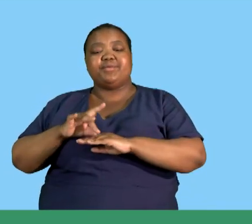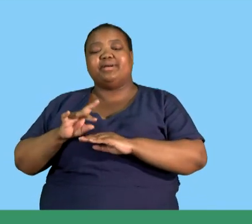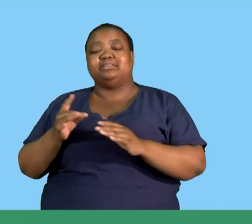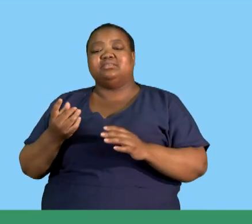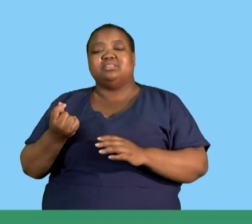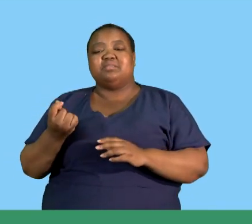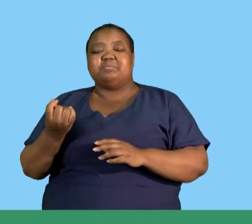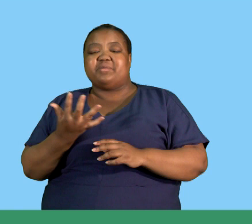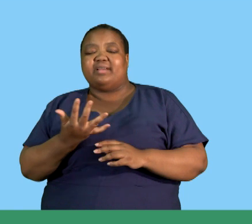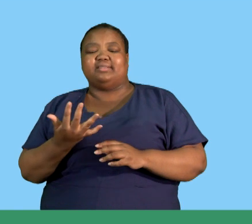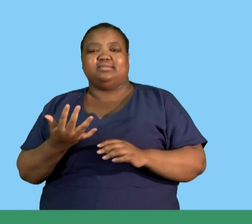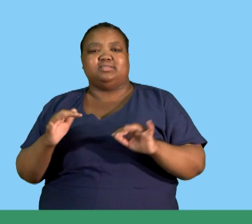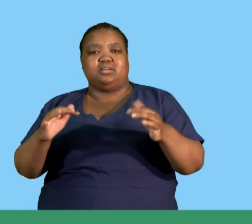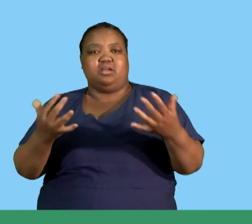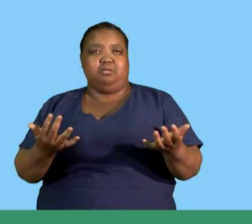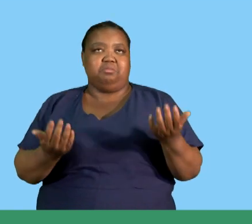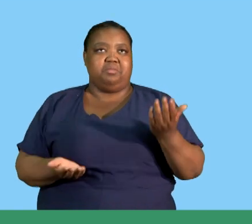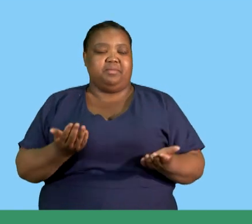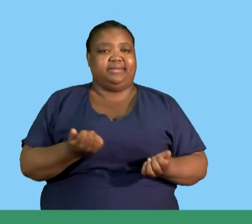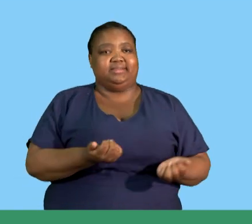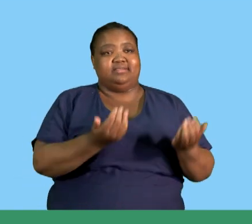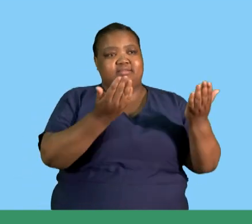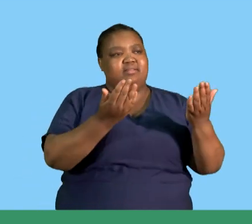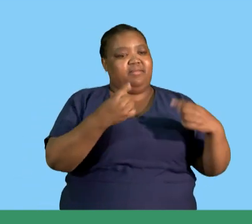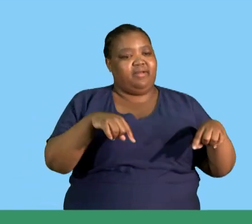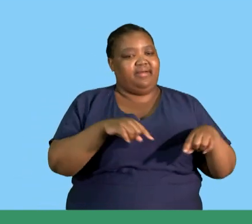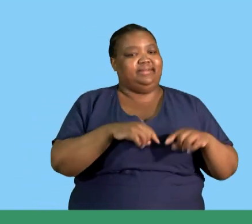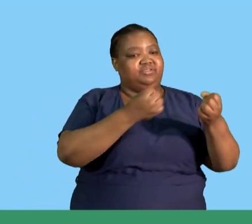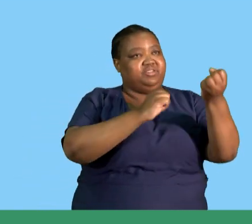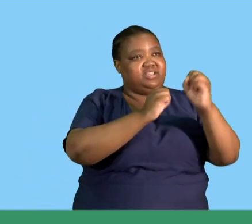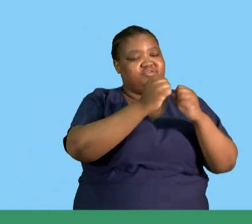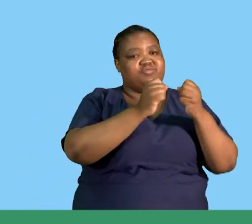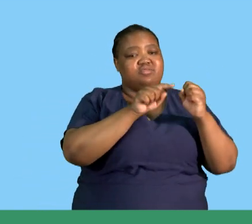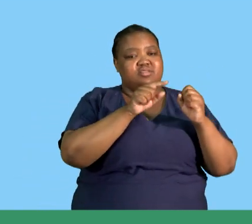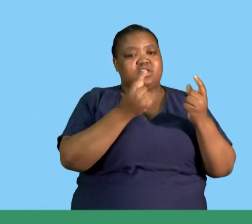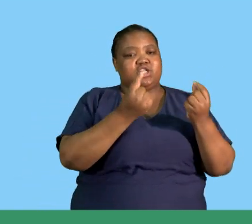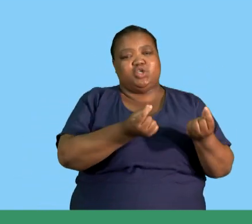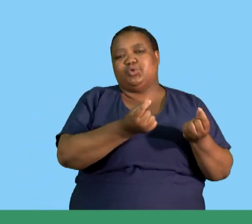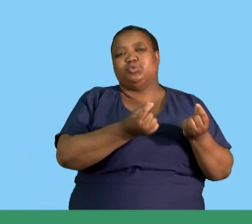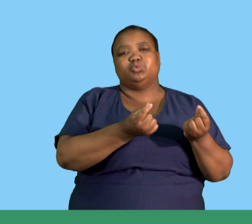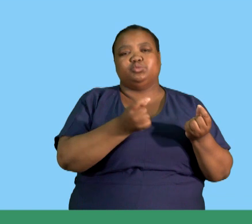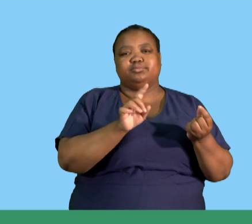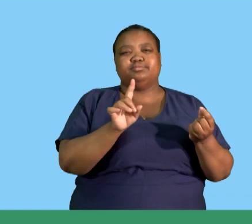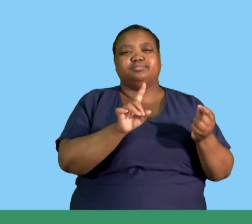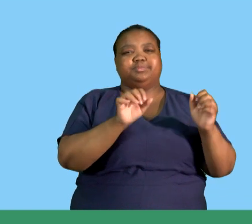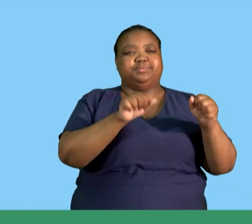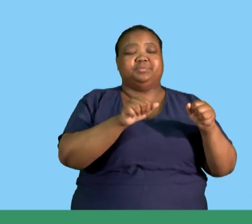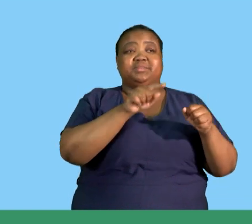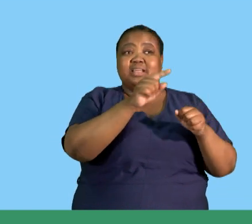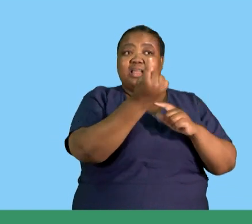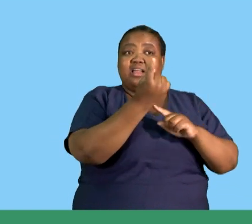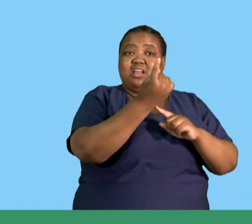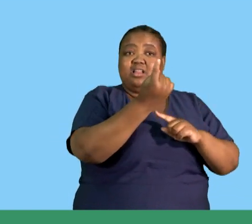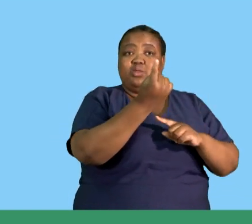the prices. So let's say we've got a supplier who's supplying us with maybe wool. We are a factory and we're making jerseys. So with